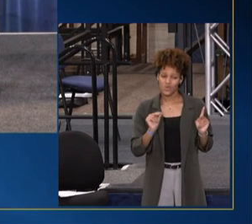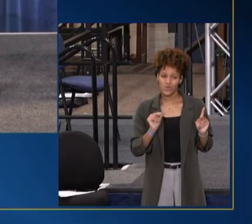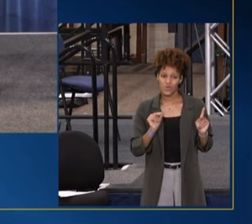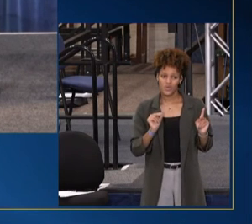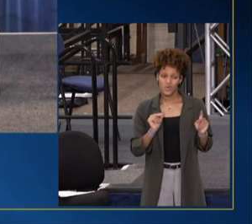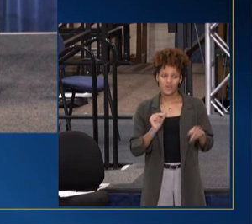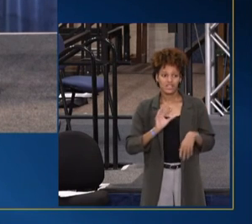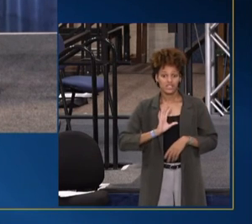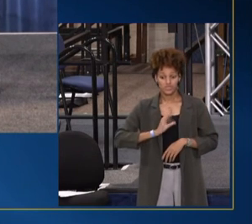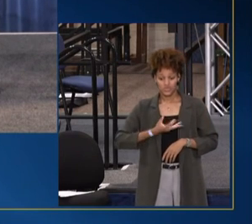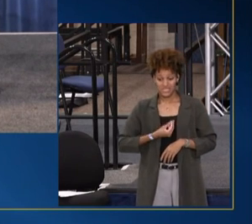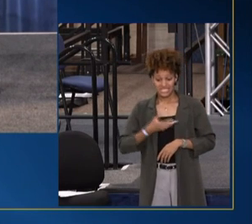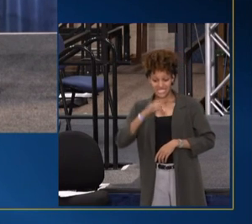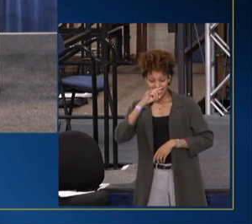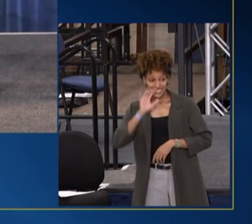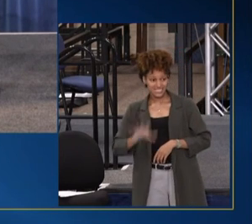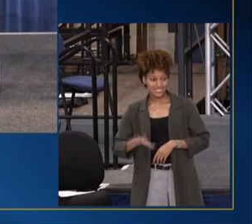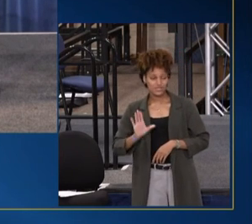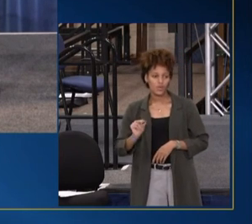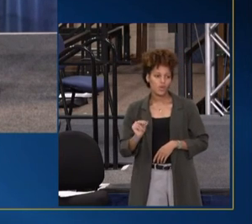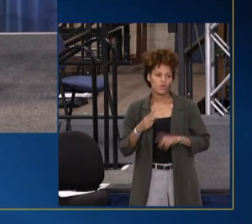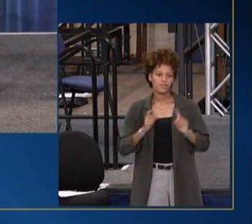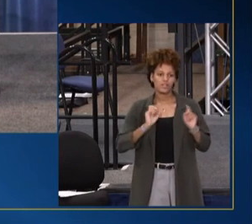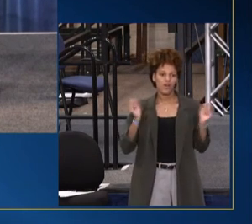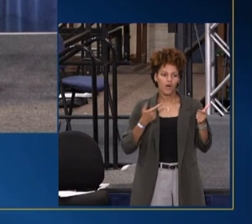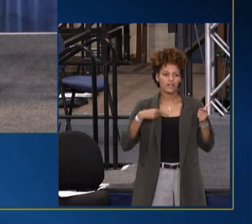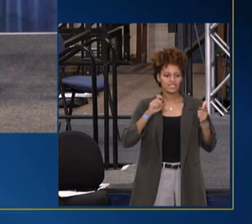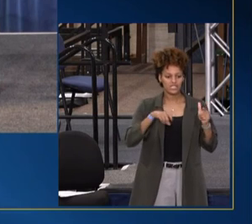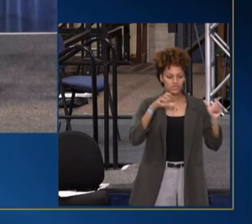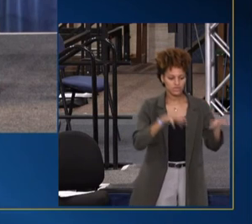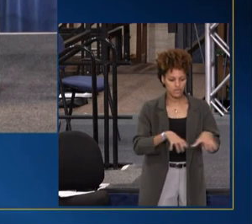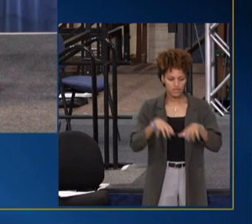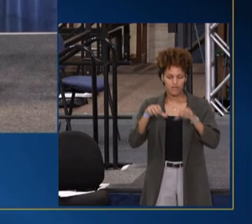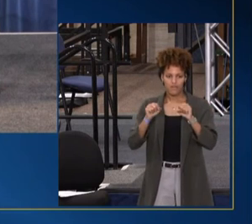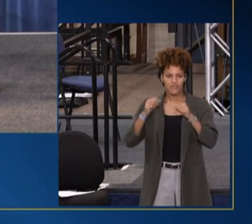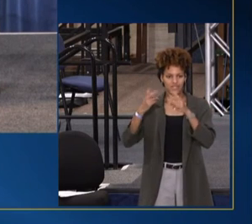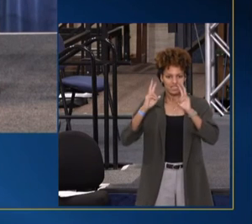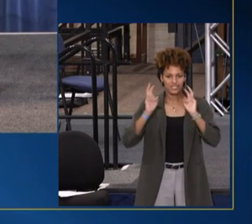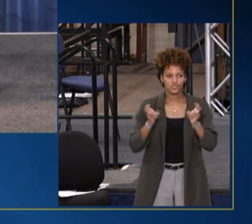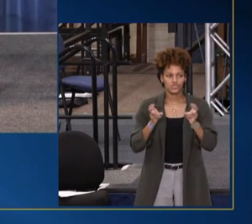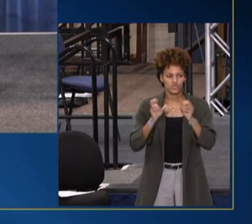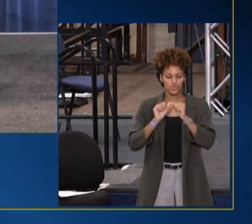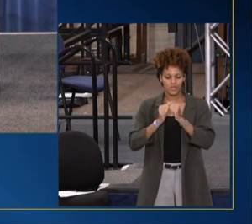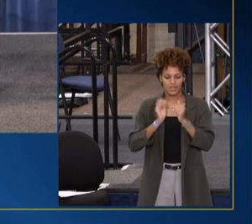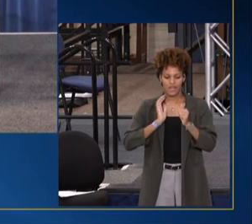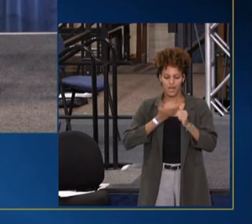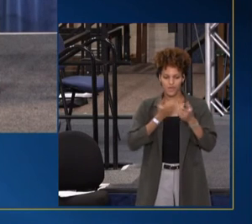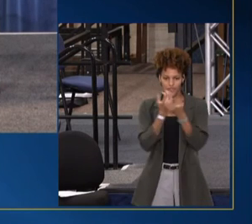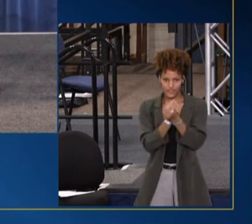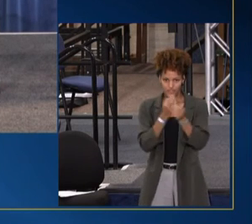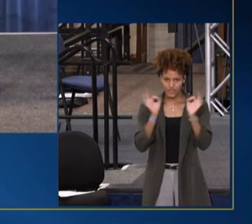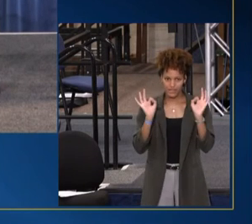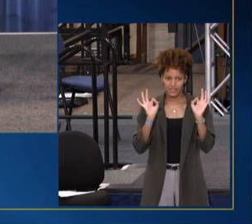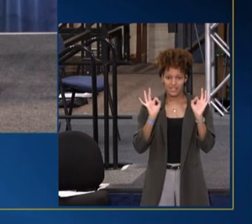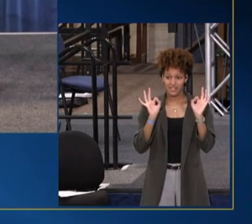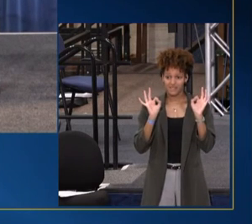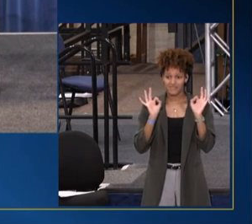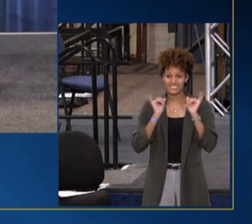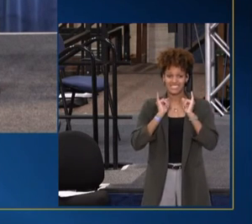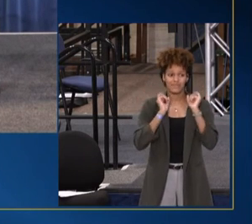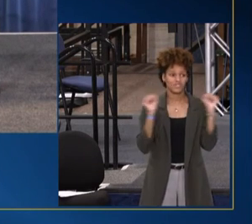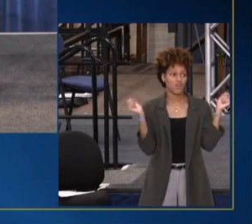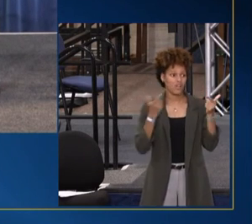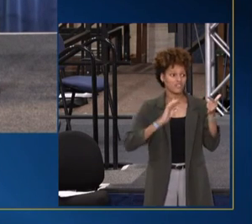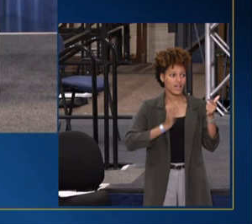about trans kids, right? We all have to take on the issue of this of our freedoms as all of our freedoms,